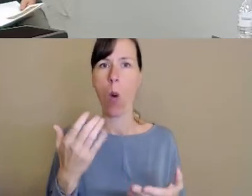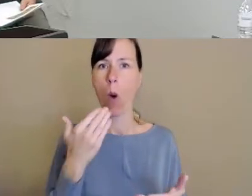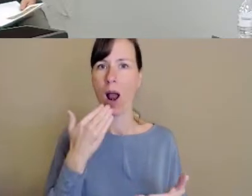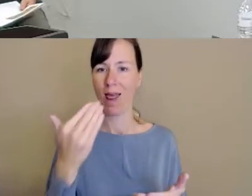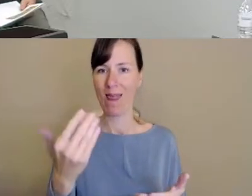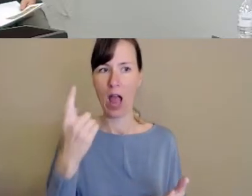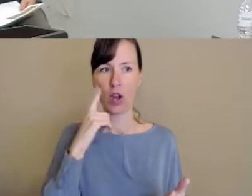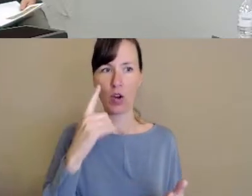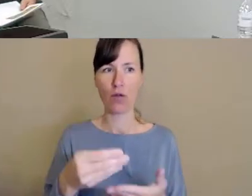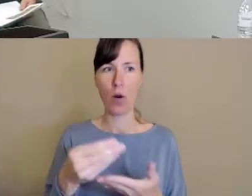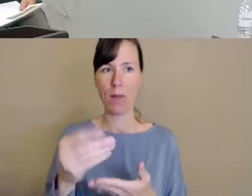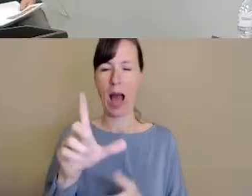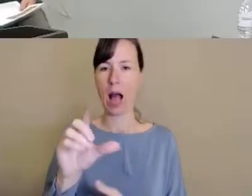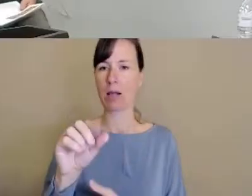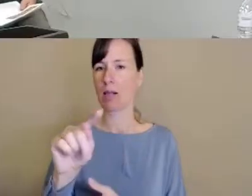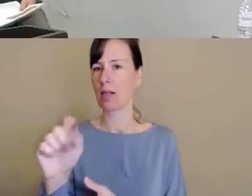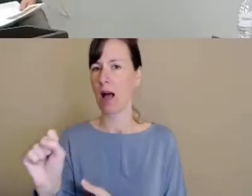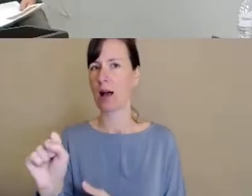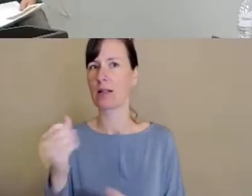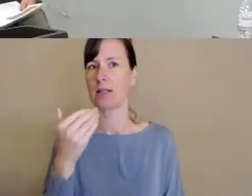buying the lots. Thank you.